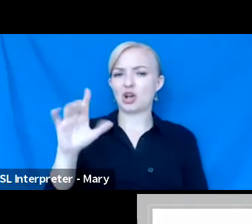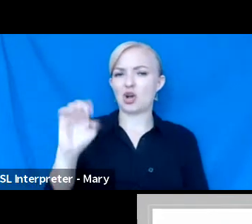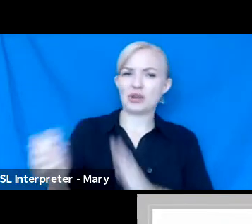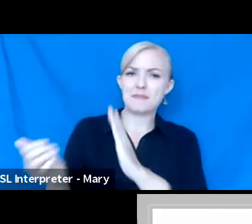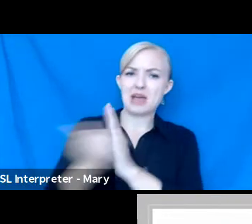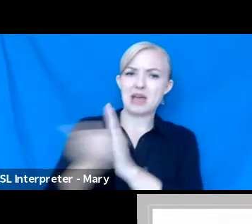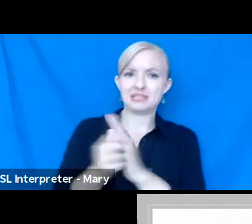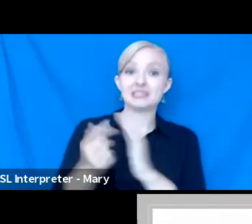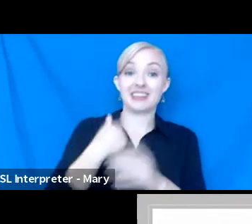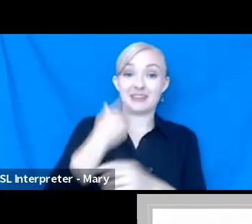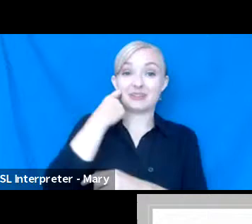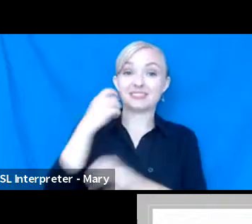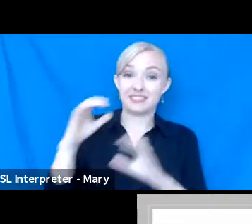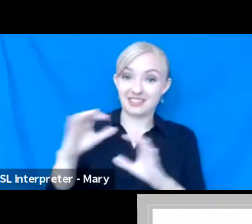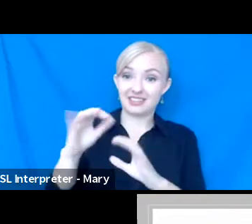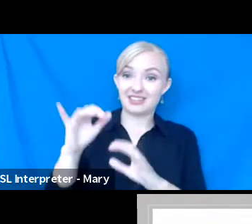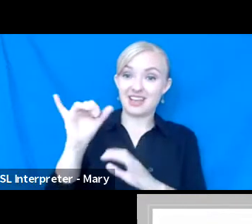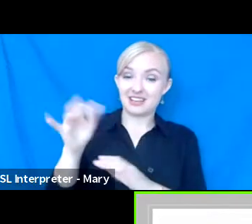important things.